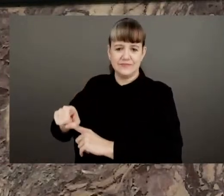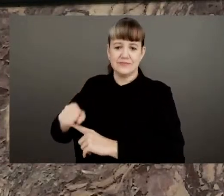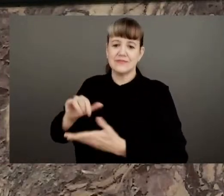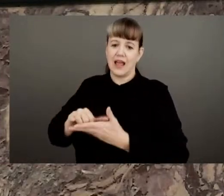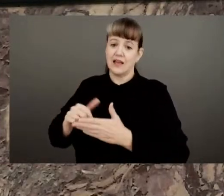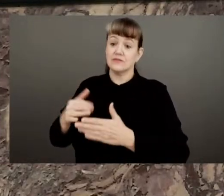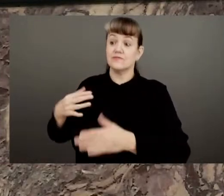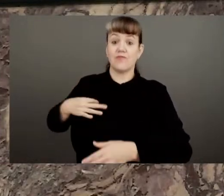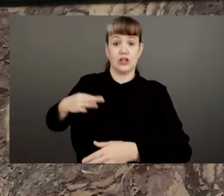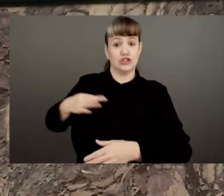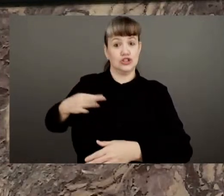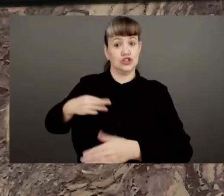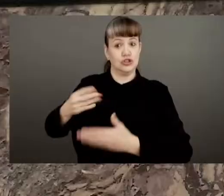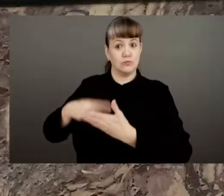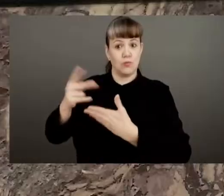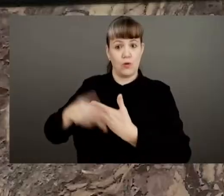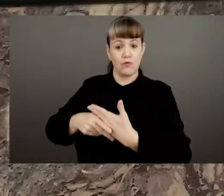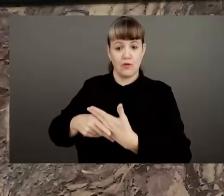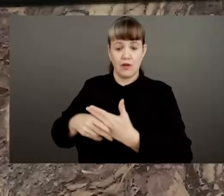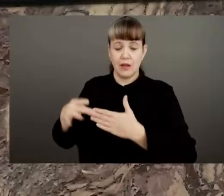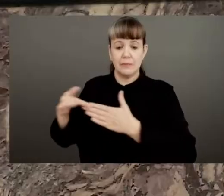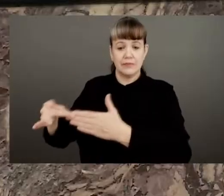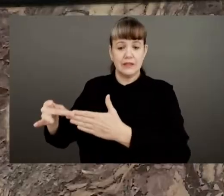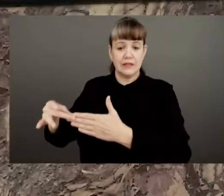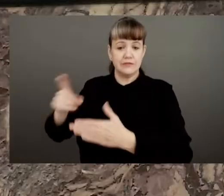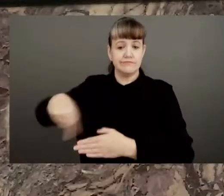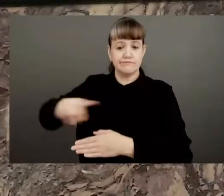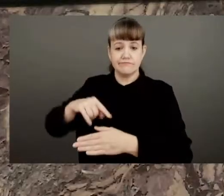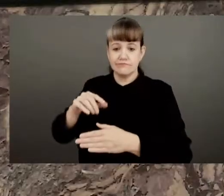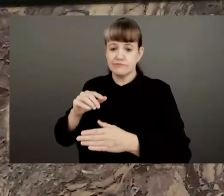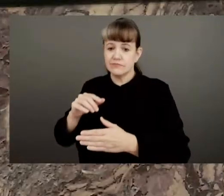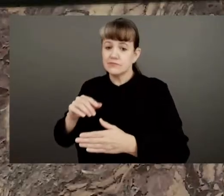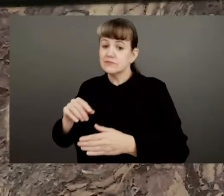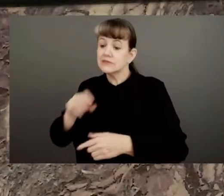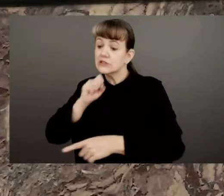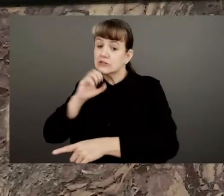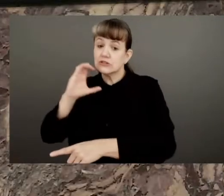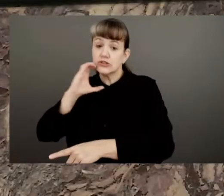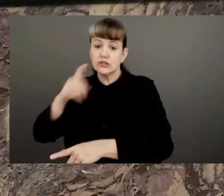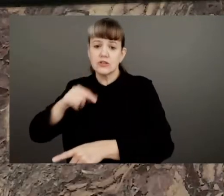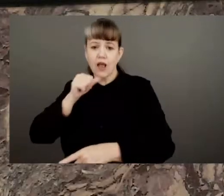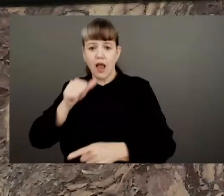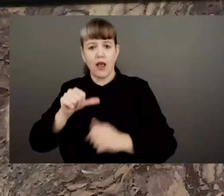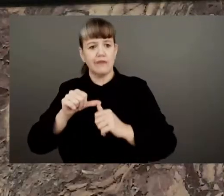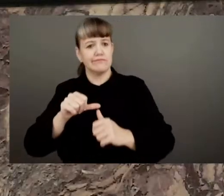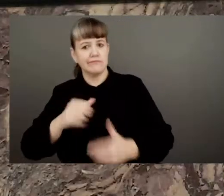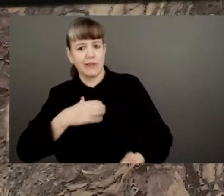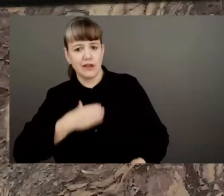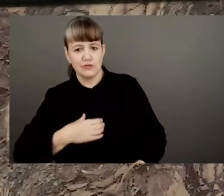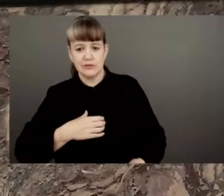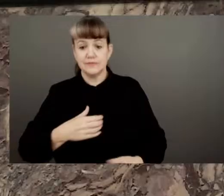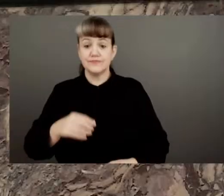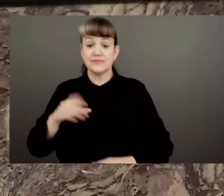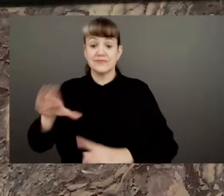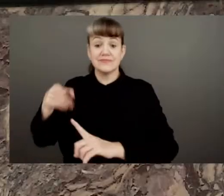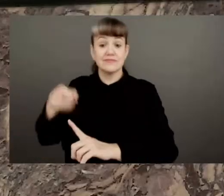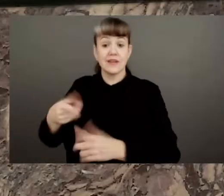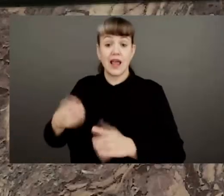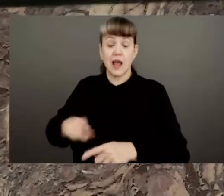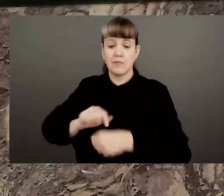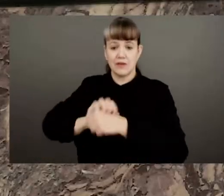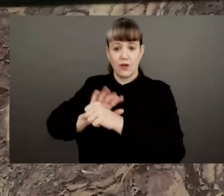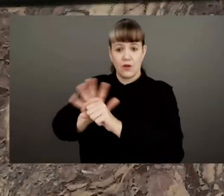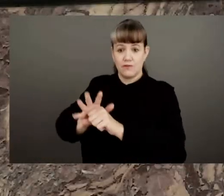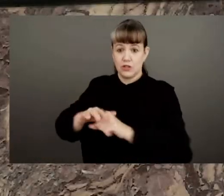go hungry. What began as an emergency response has become a vital and ongoing